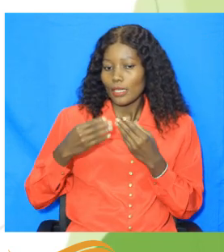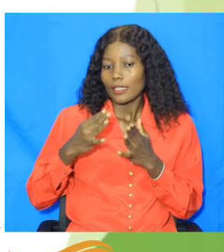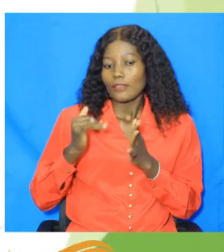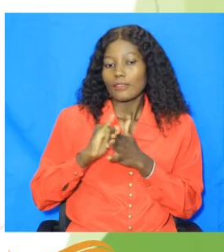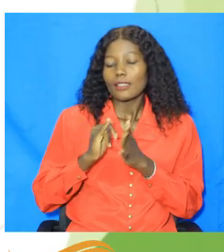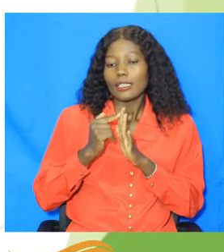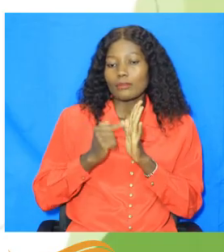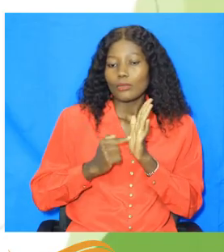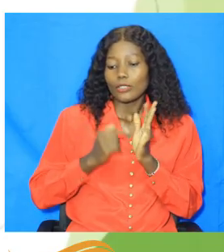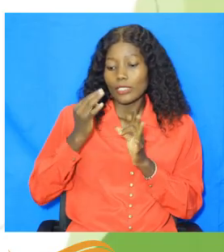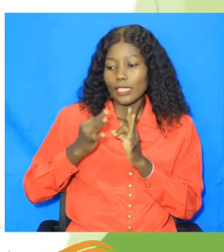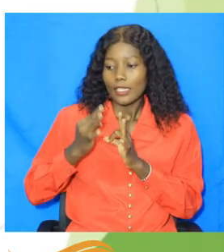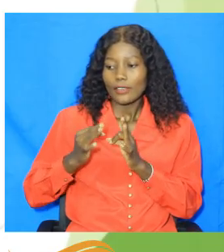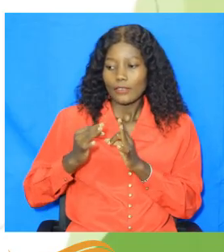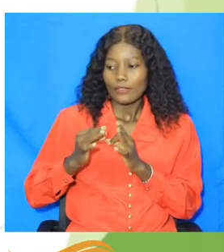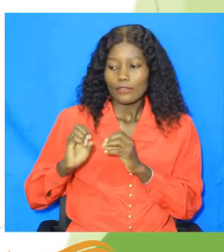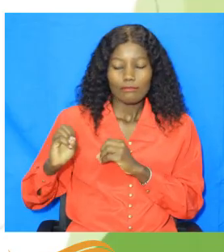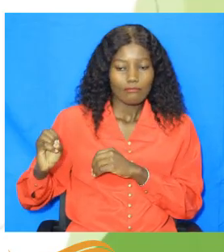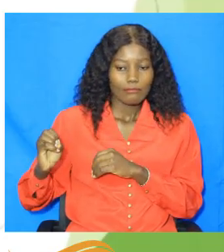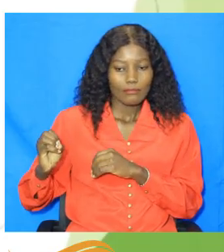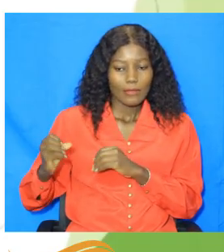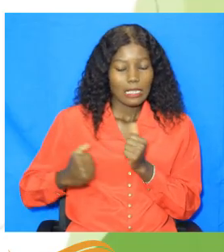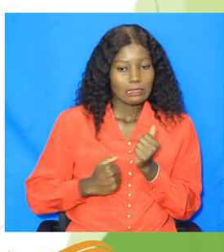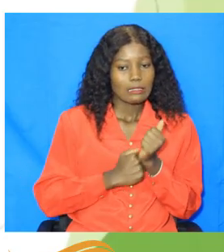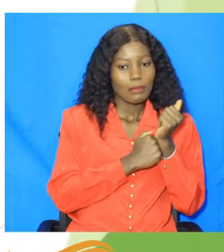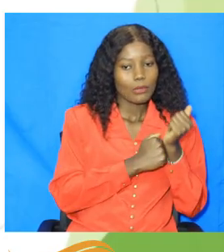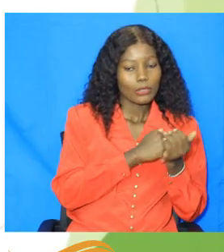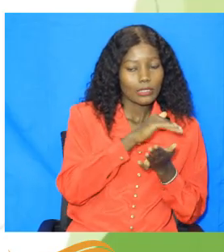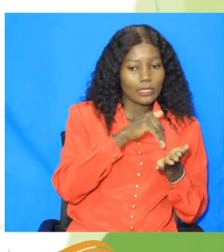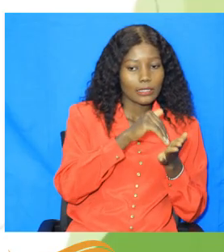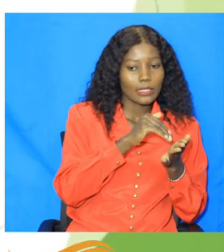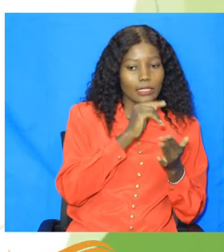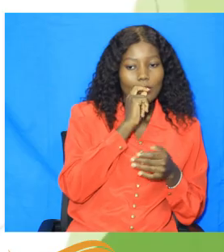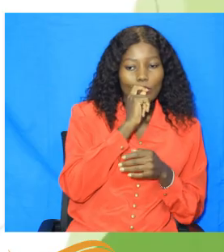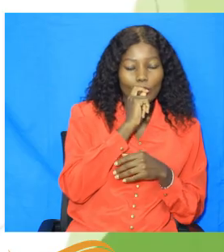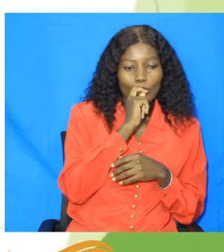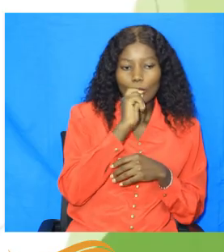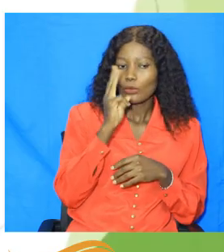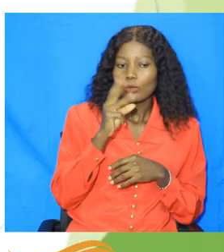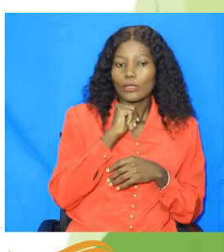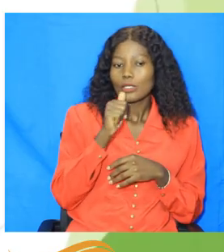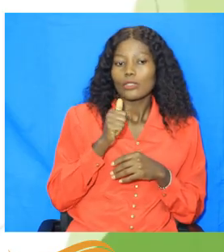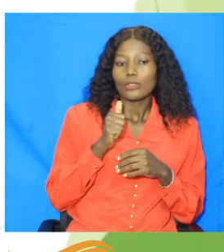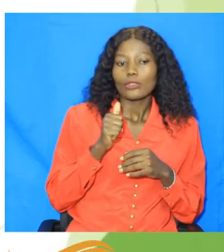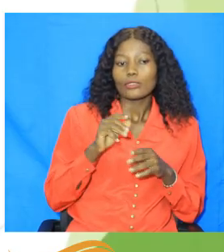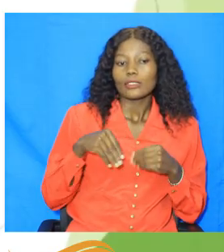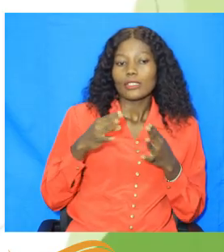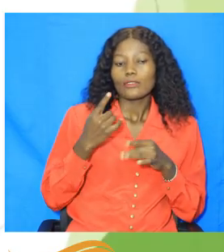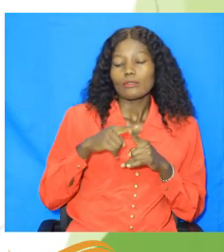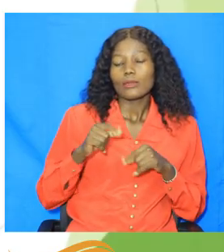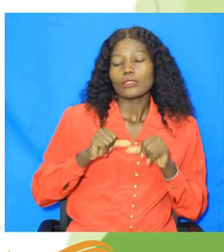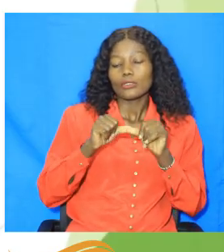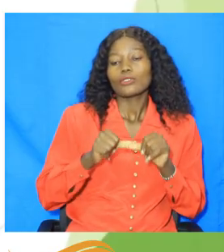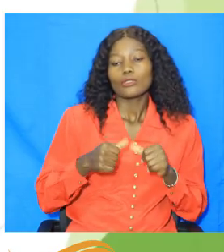point. If none of them supports the center referee, he will not award that point, will just continue with the